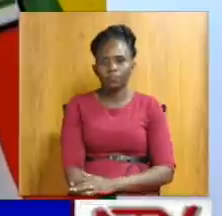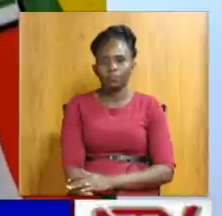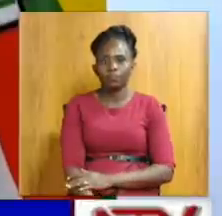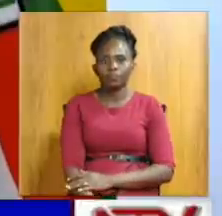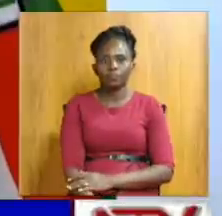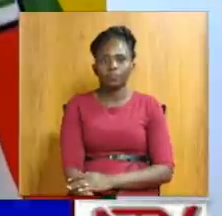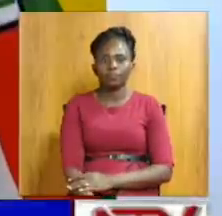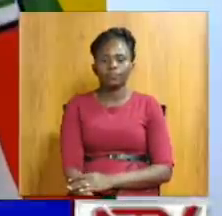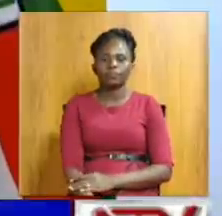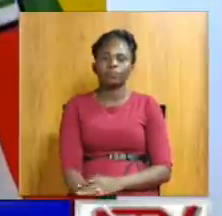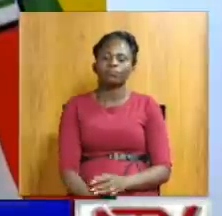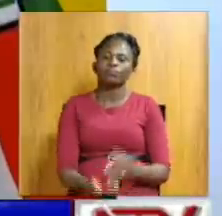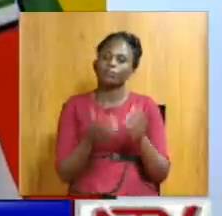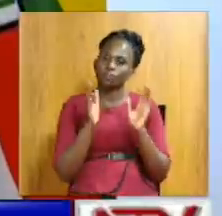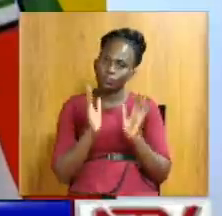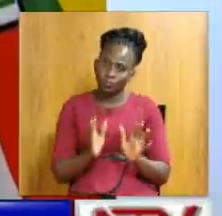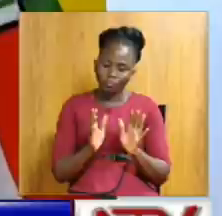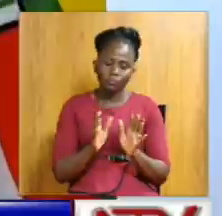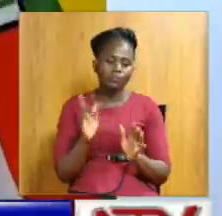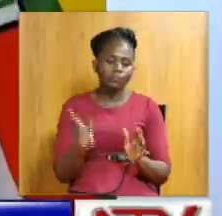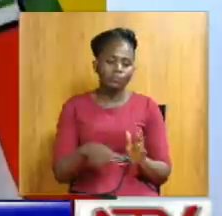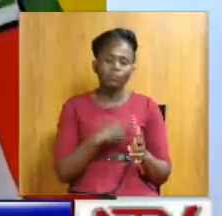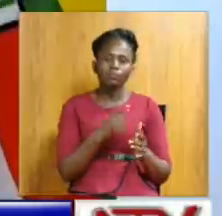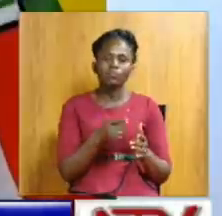Do not greet them inside rooms.